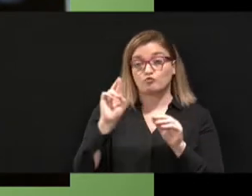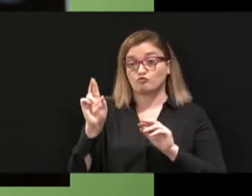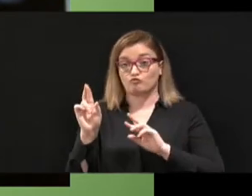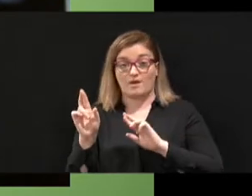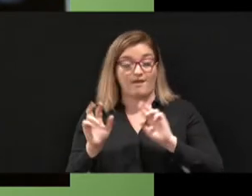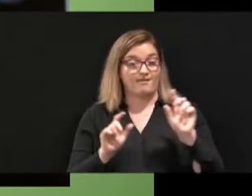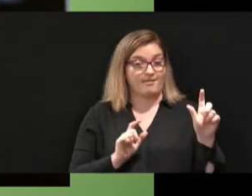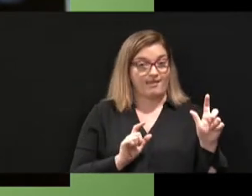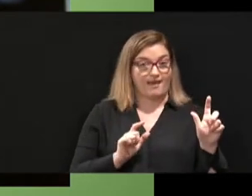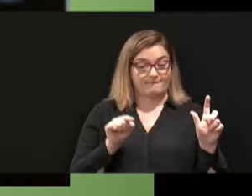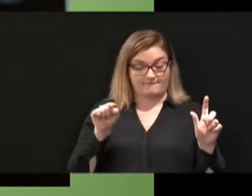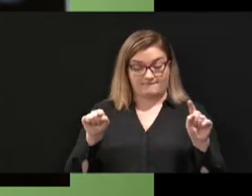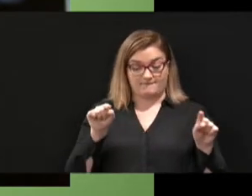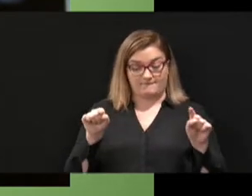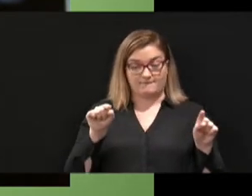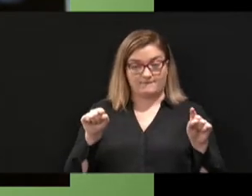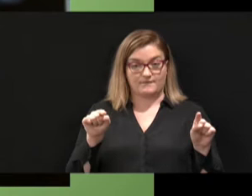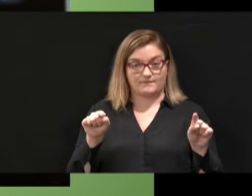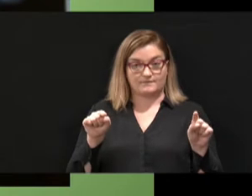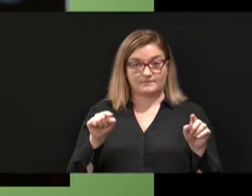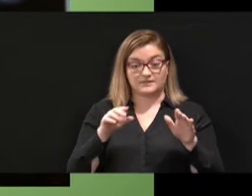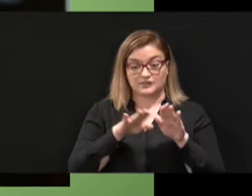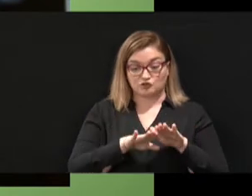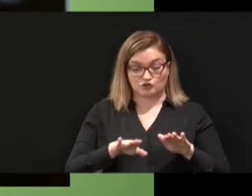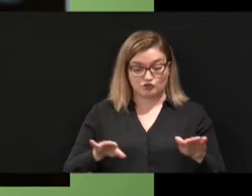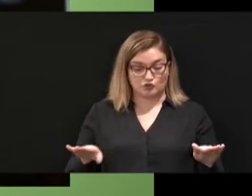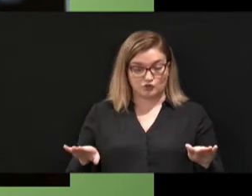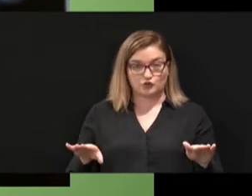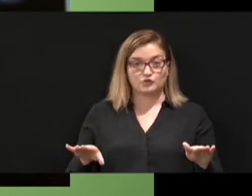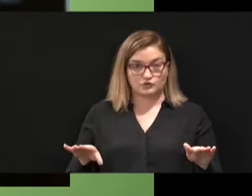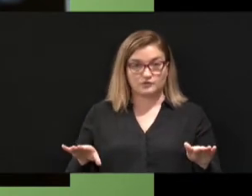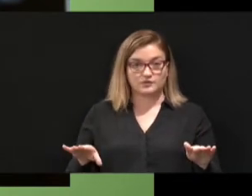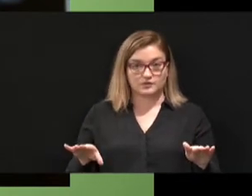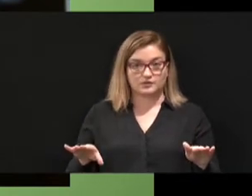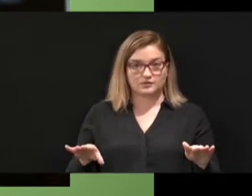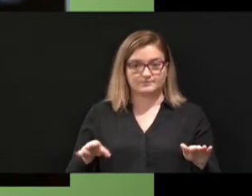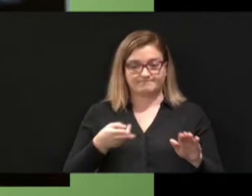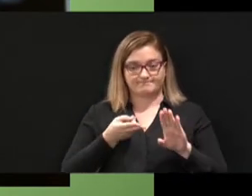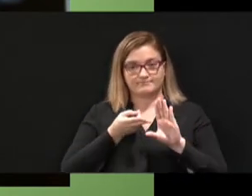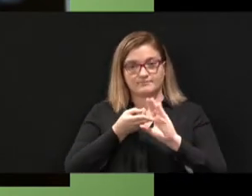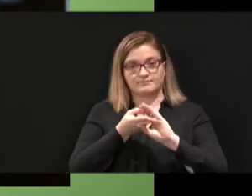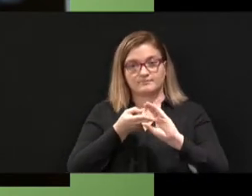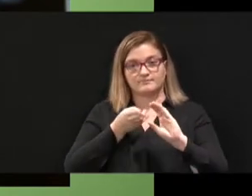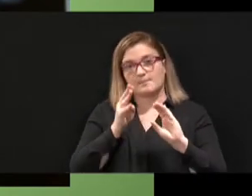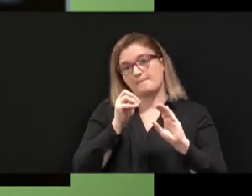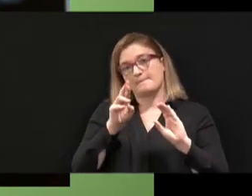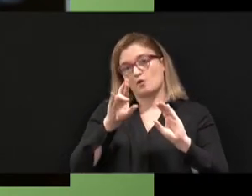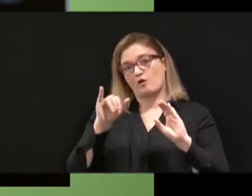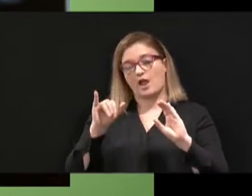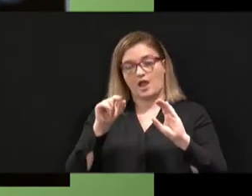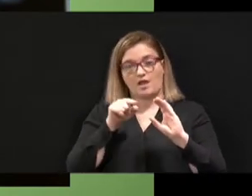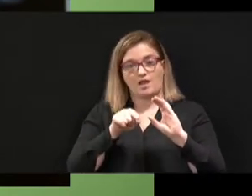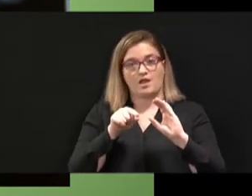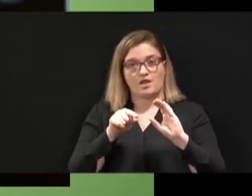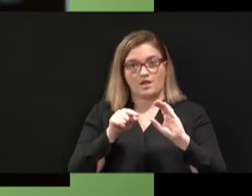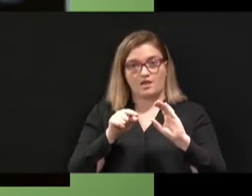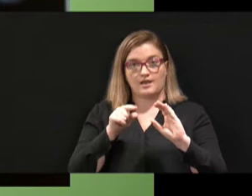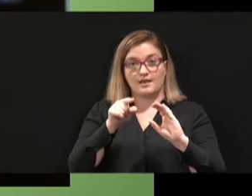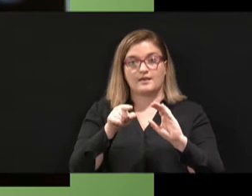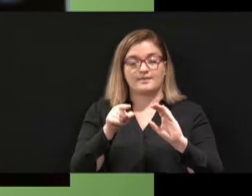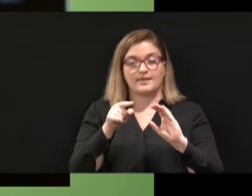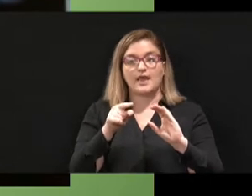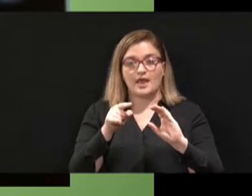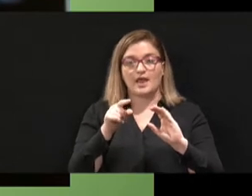left, when the children were put in an MRI, a functional MRI, and given language